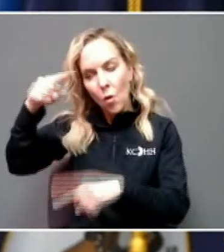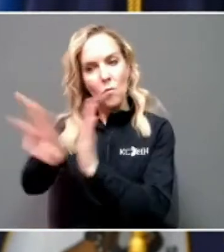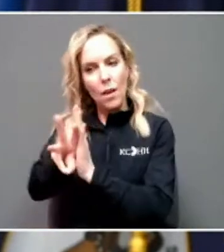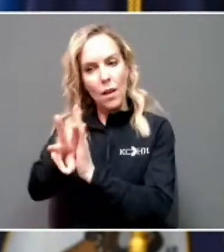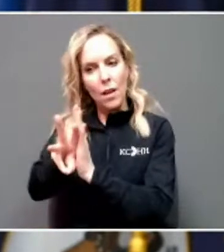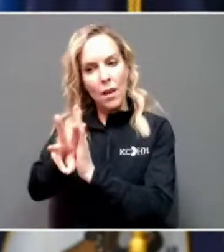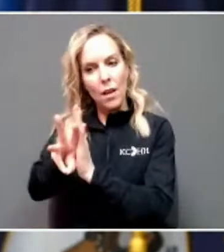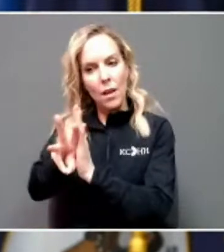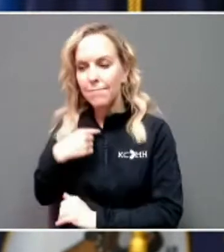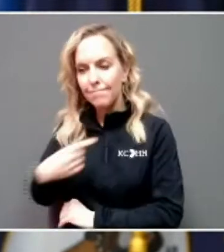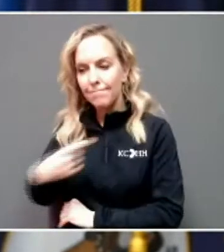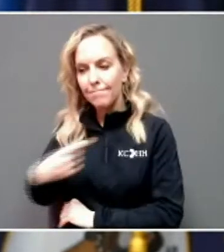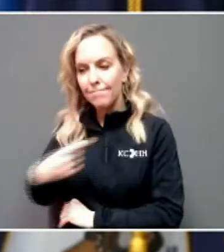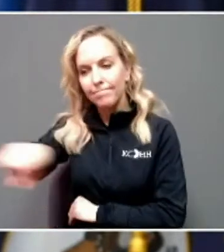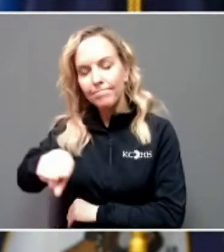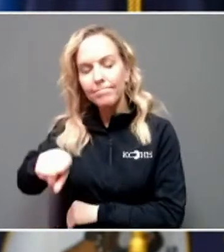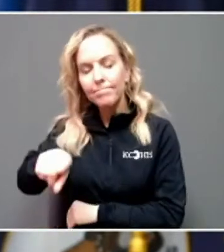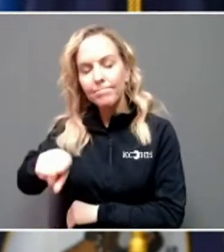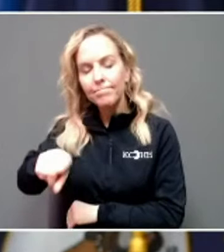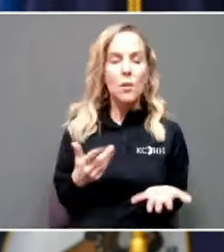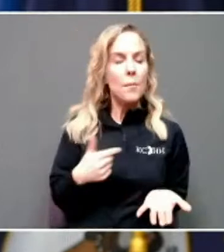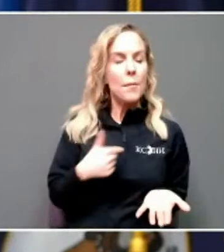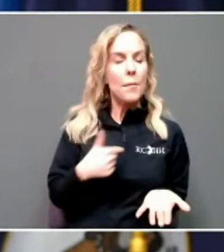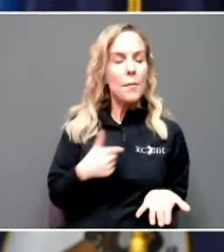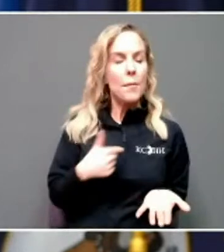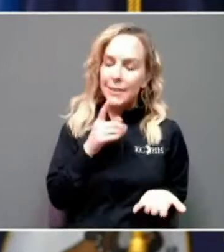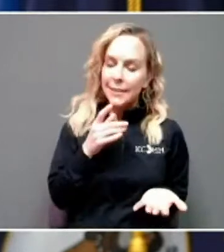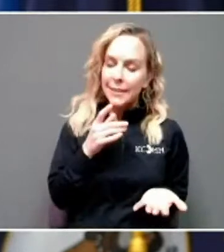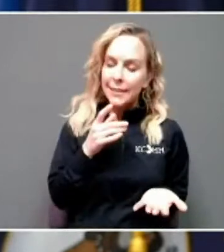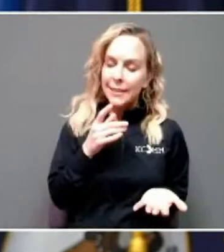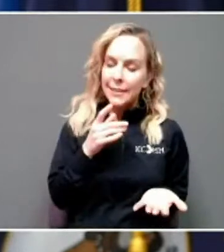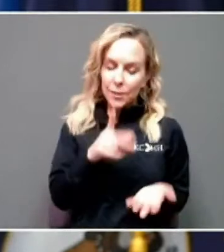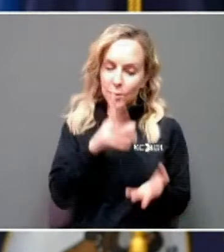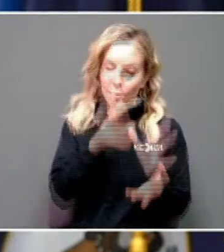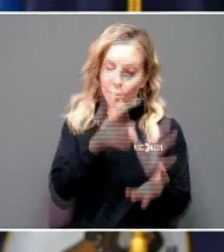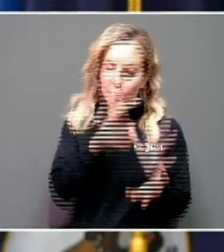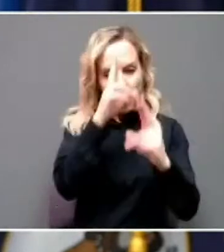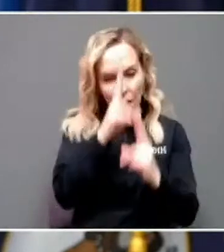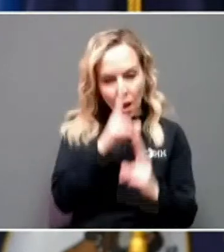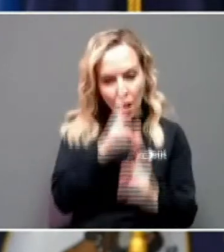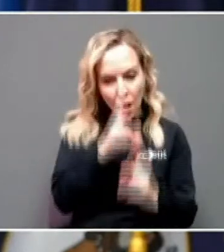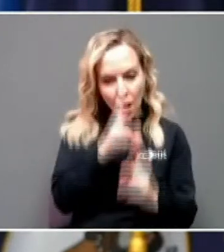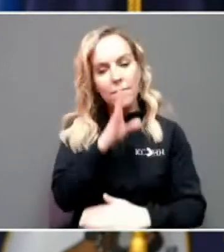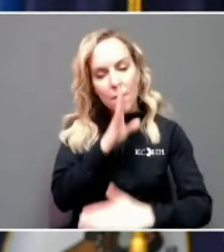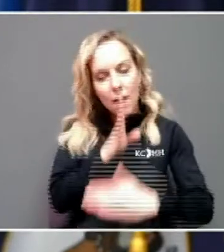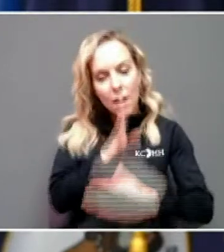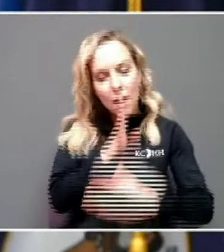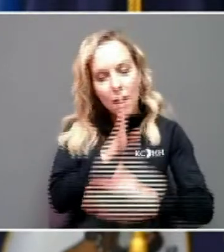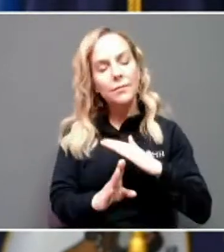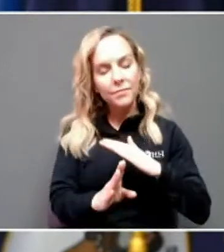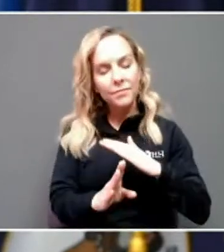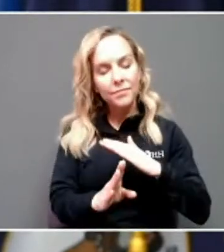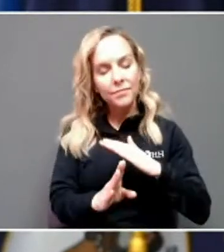said, I'm deeply honored and humbled that this position with